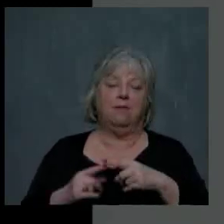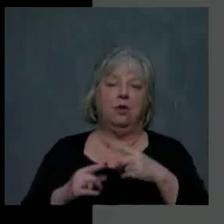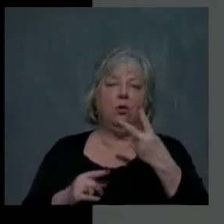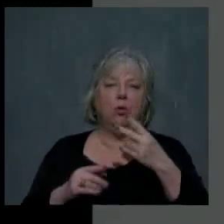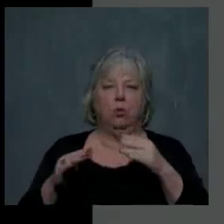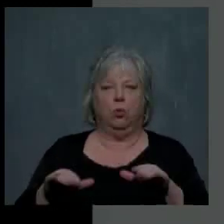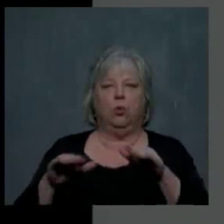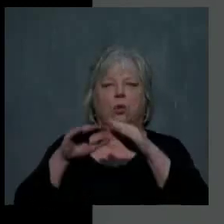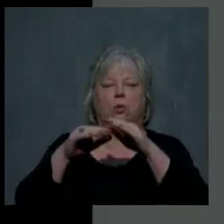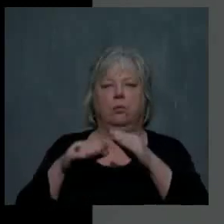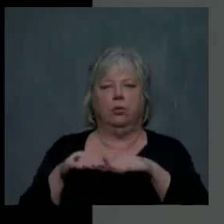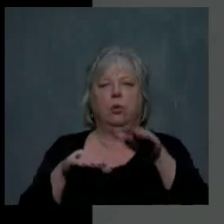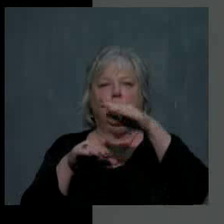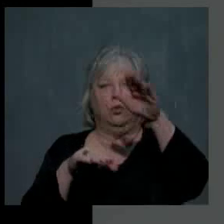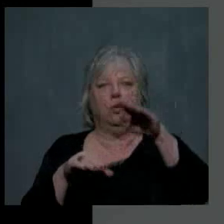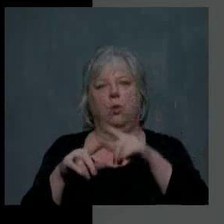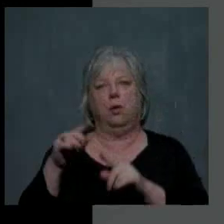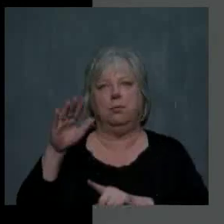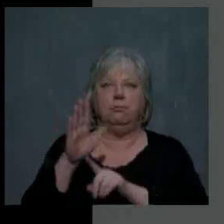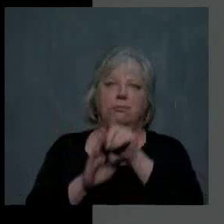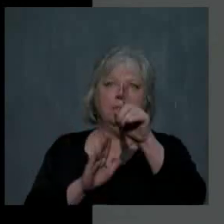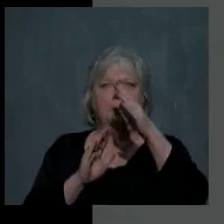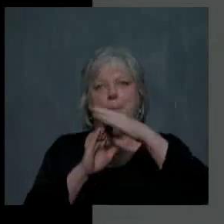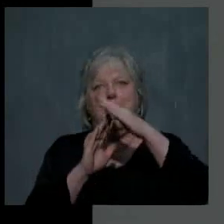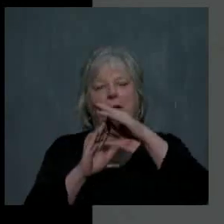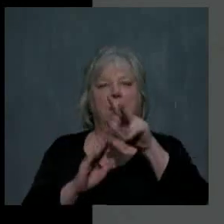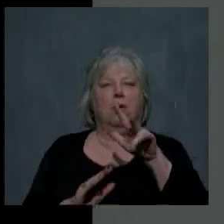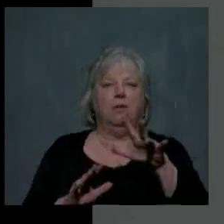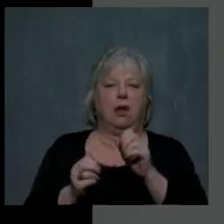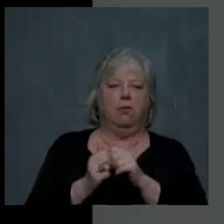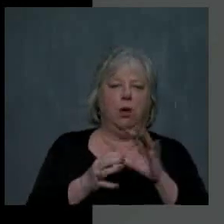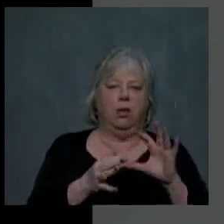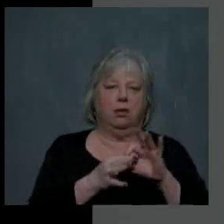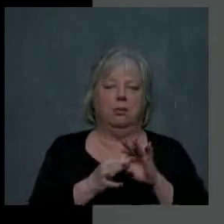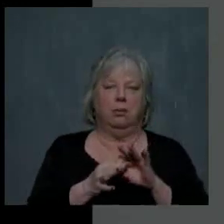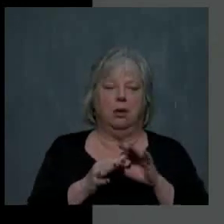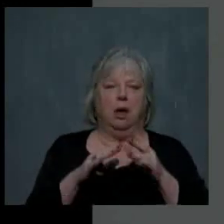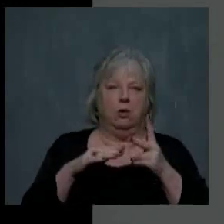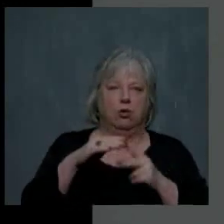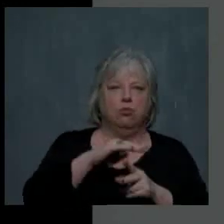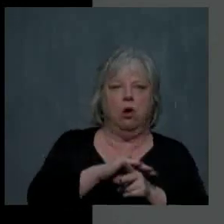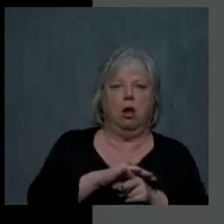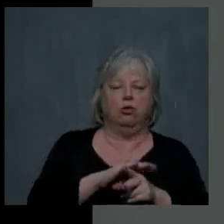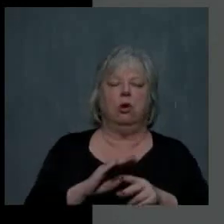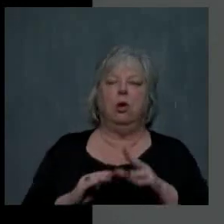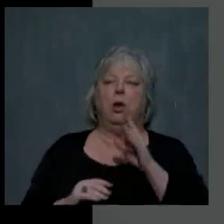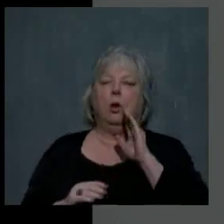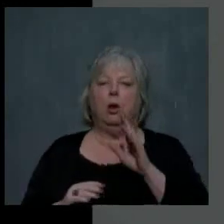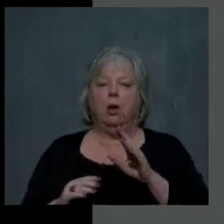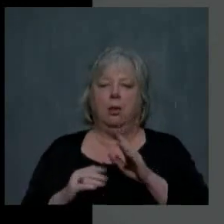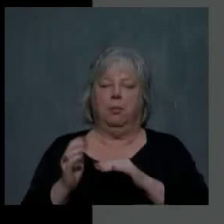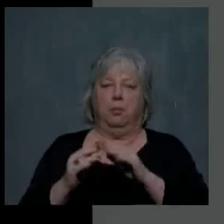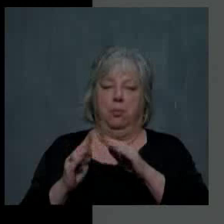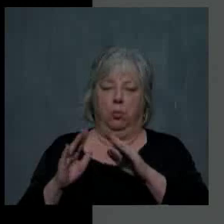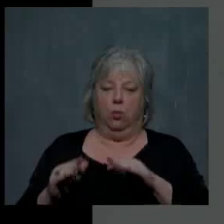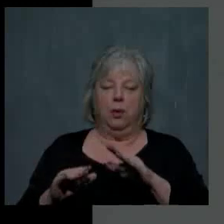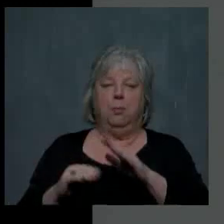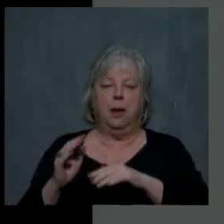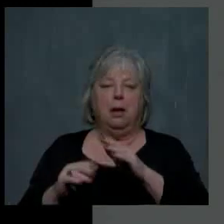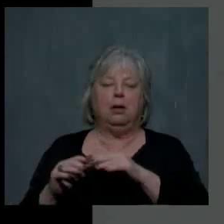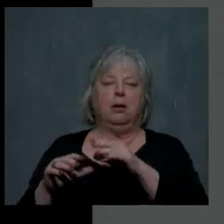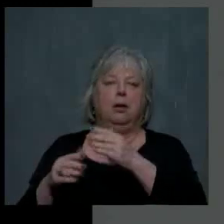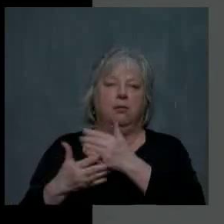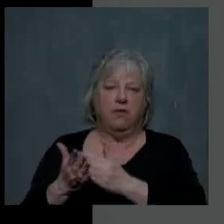with a maximum building height of 35 feet with attached garages. The buildings will be constructed in phases as